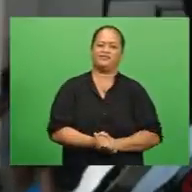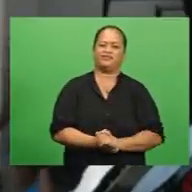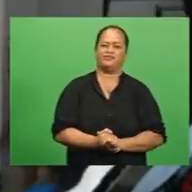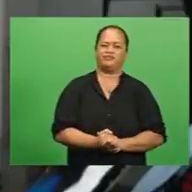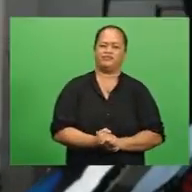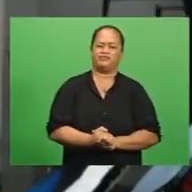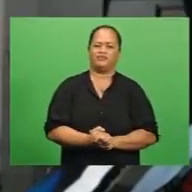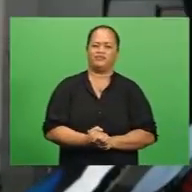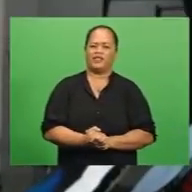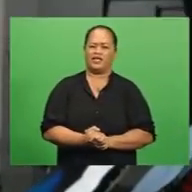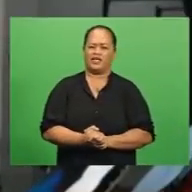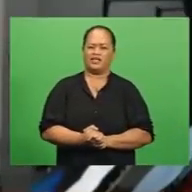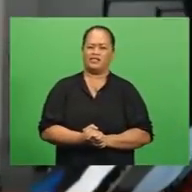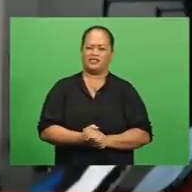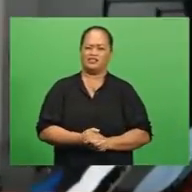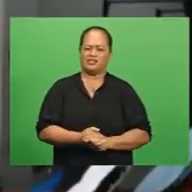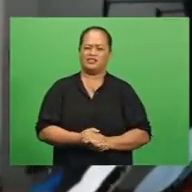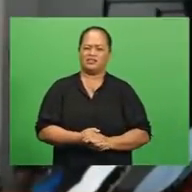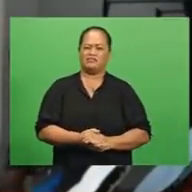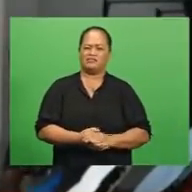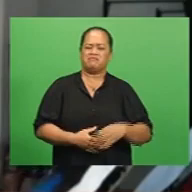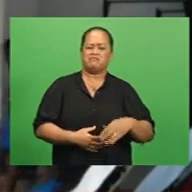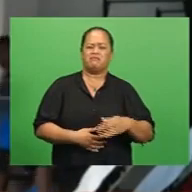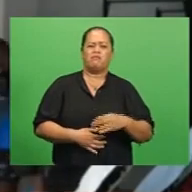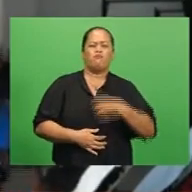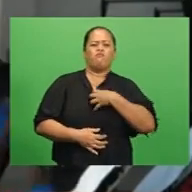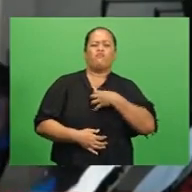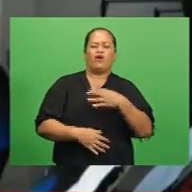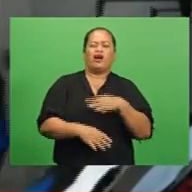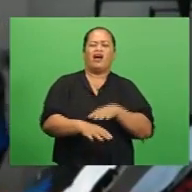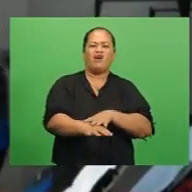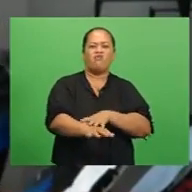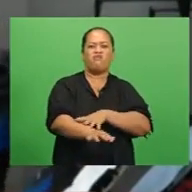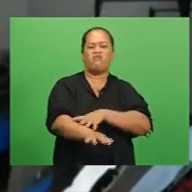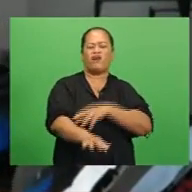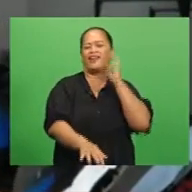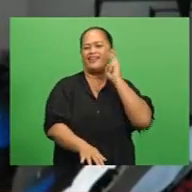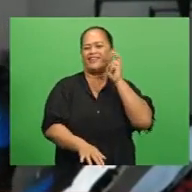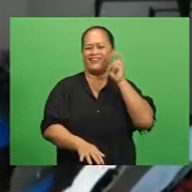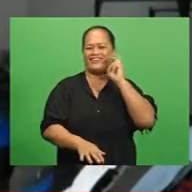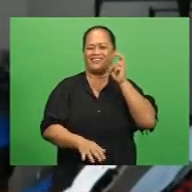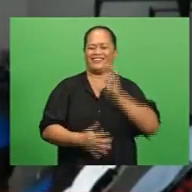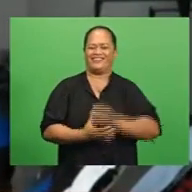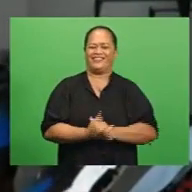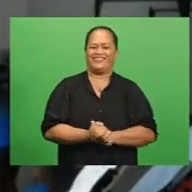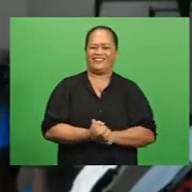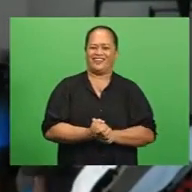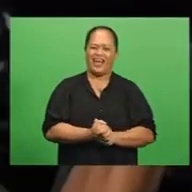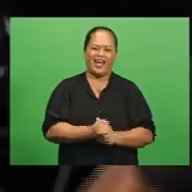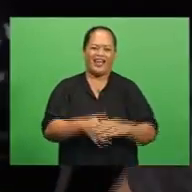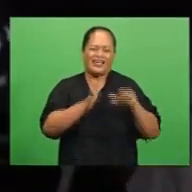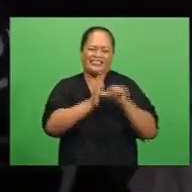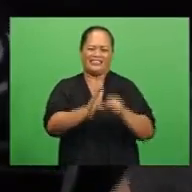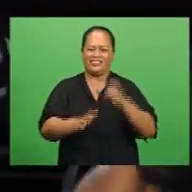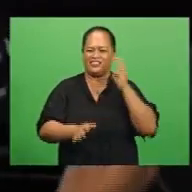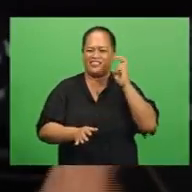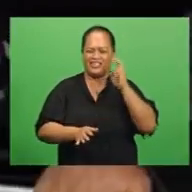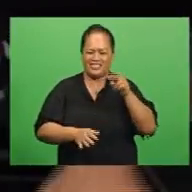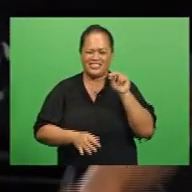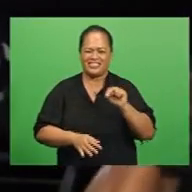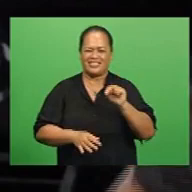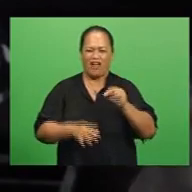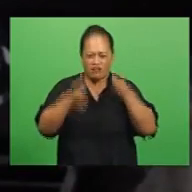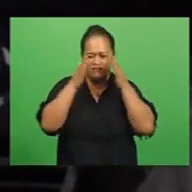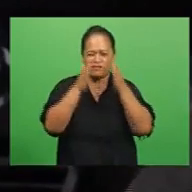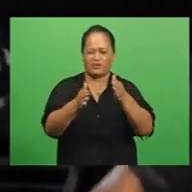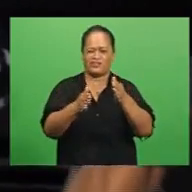Yeah, well, it's going to be real similar to what we did during the year with ADP. I think that's been the beauty of it. These boys come into pre-season, like the drills that we do and